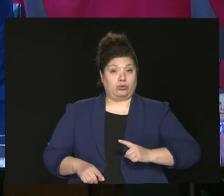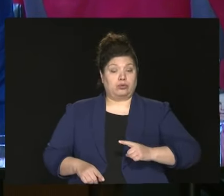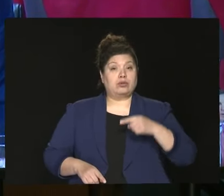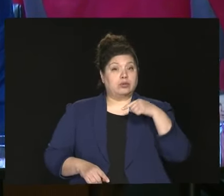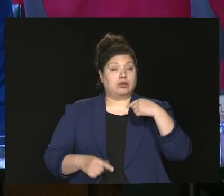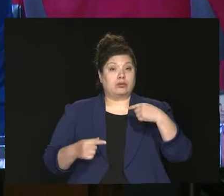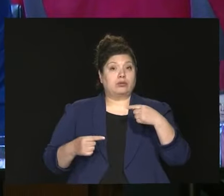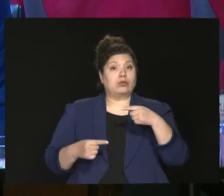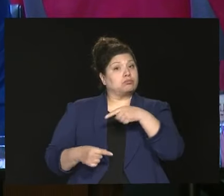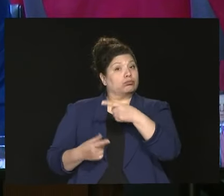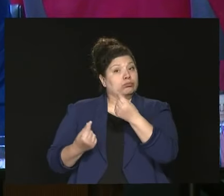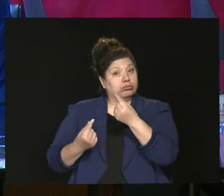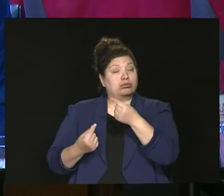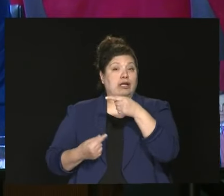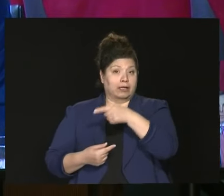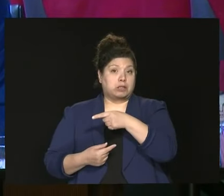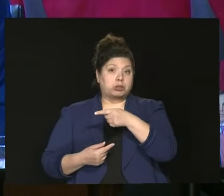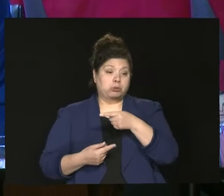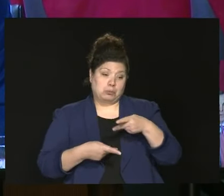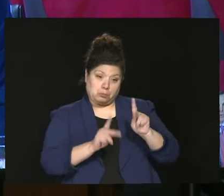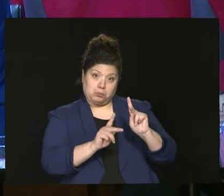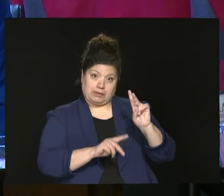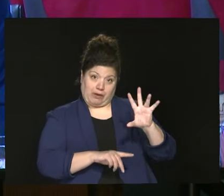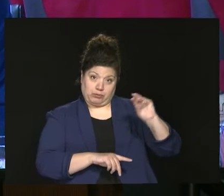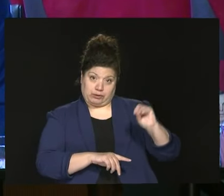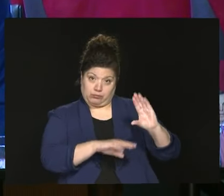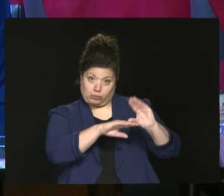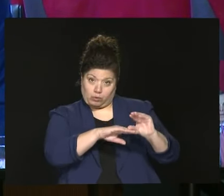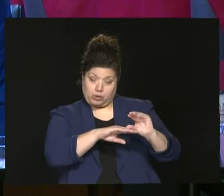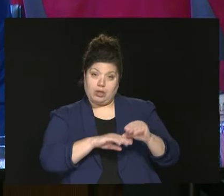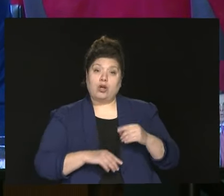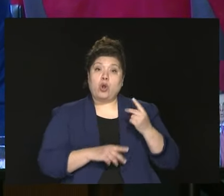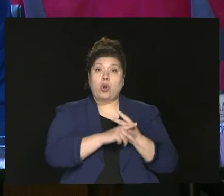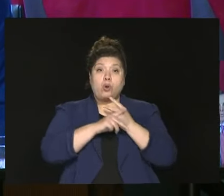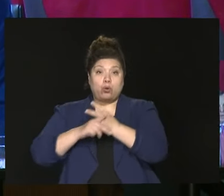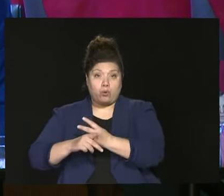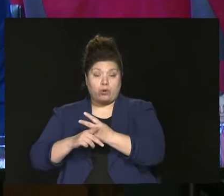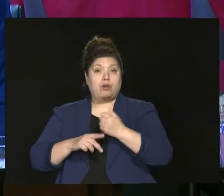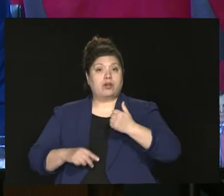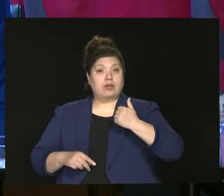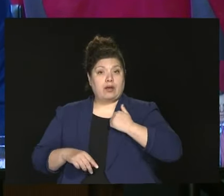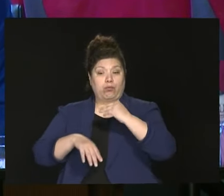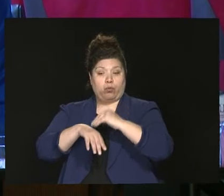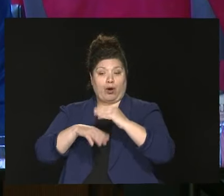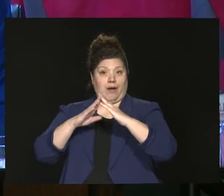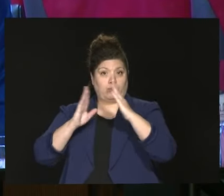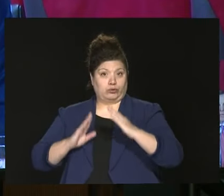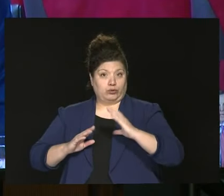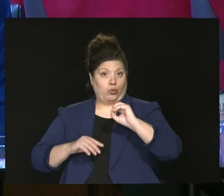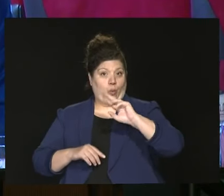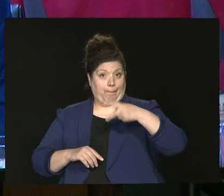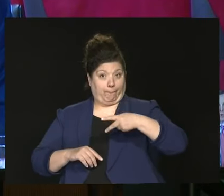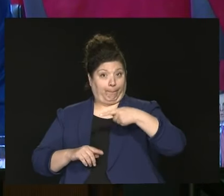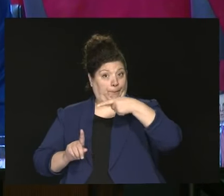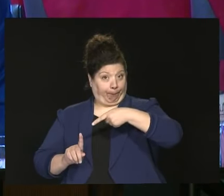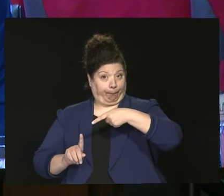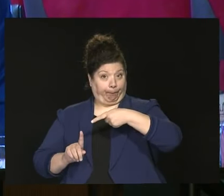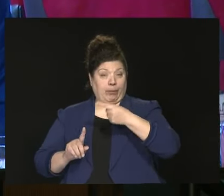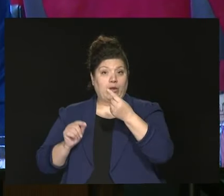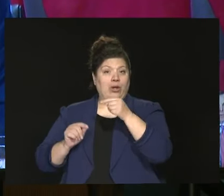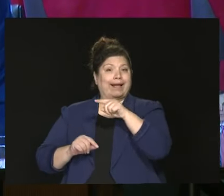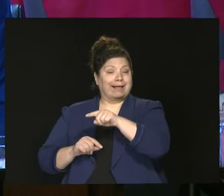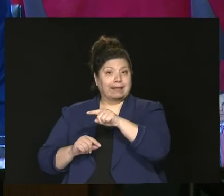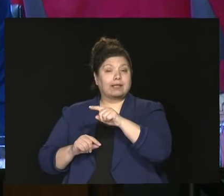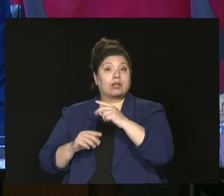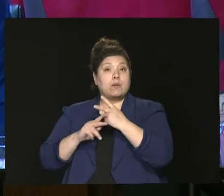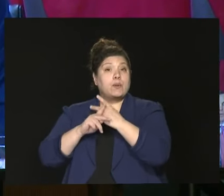a loan from the Canada Mortgage and Housing Corporation. That loan will be forgiven. It's for 50% of the total rent. That will